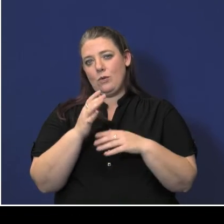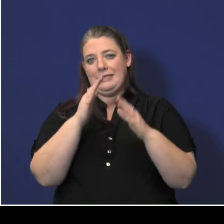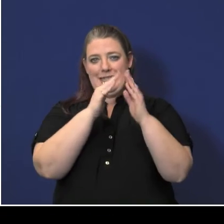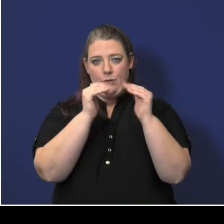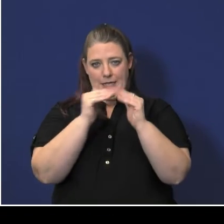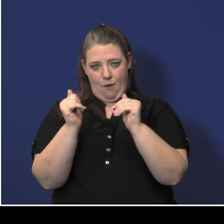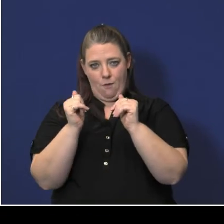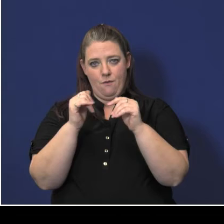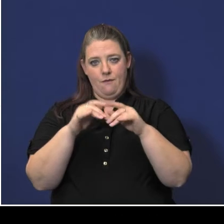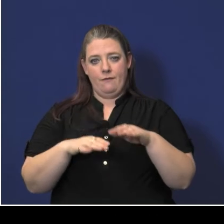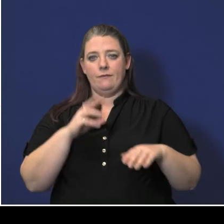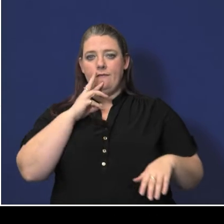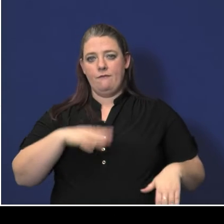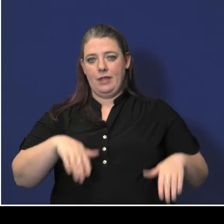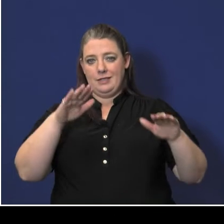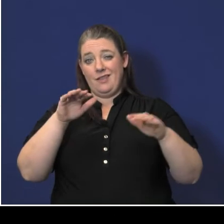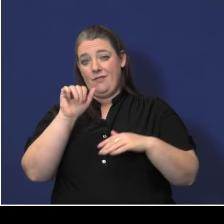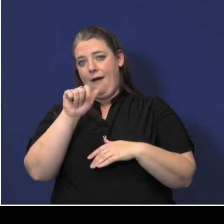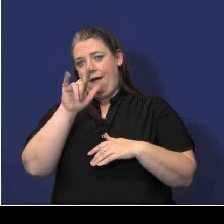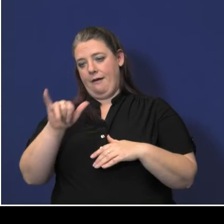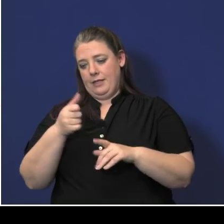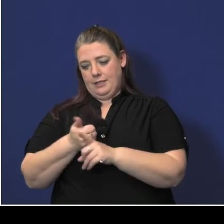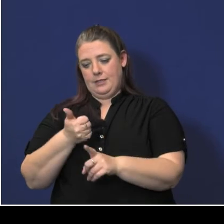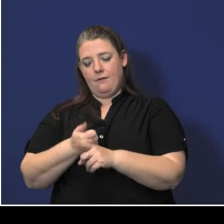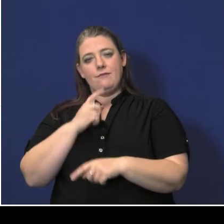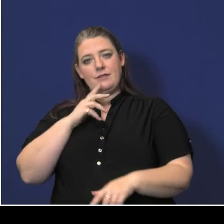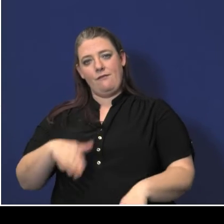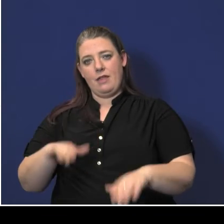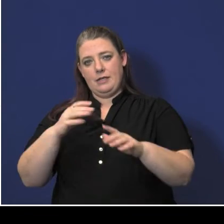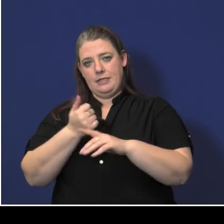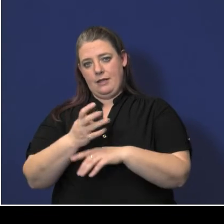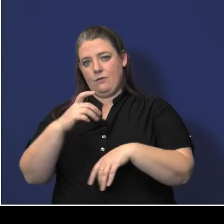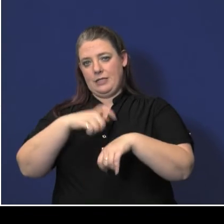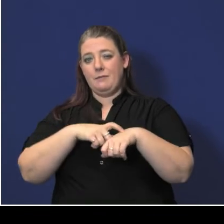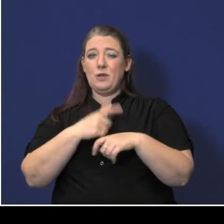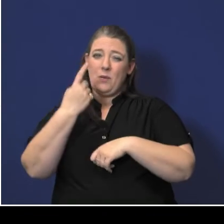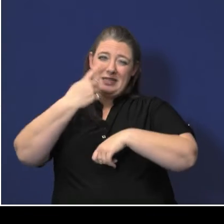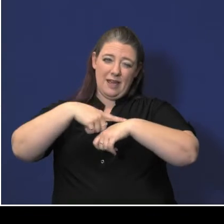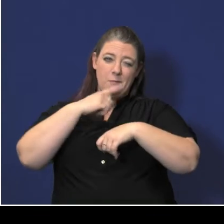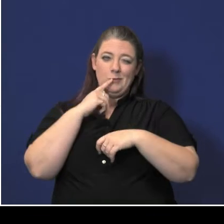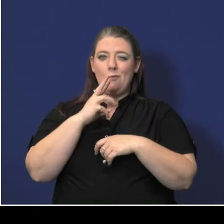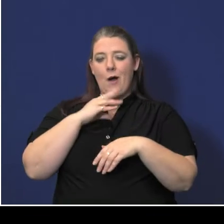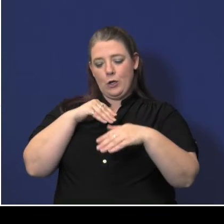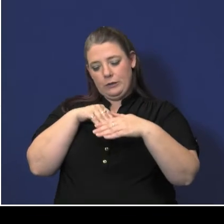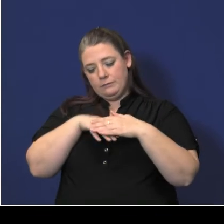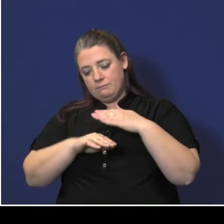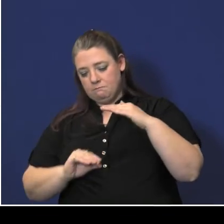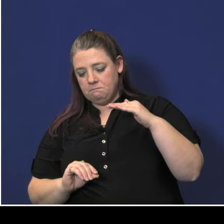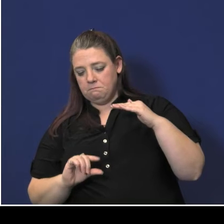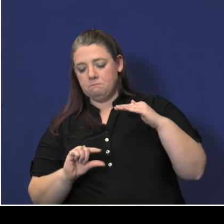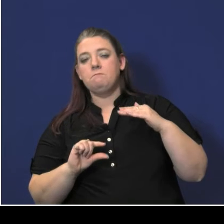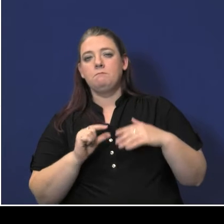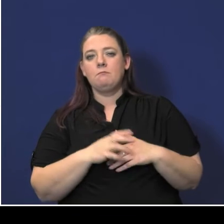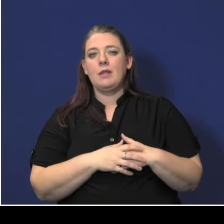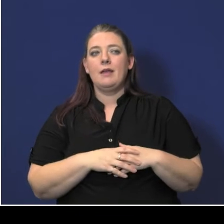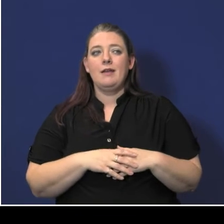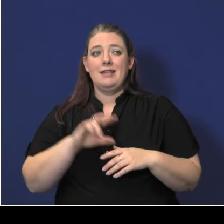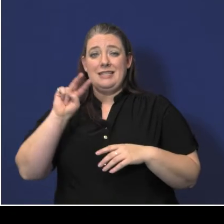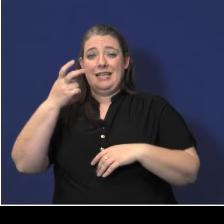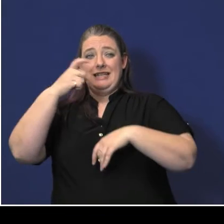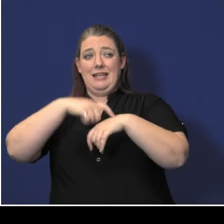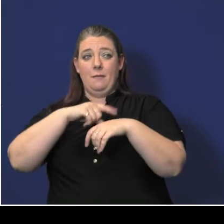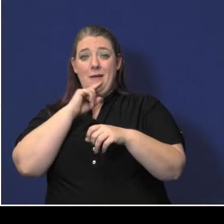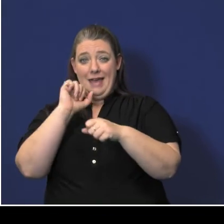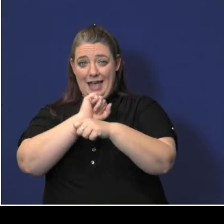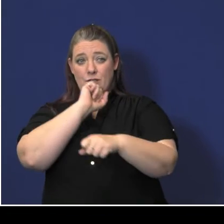and the alley has flooded several times. Once was just water coming in. The second time was